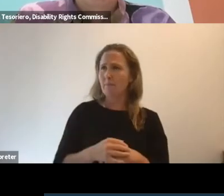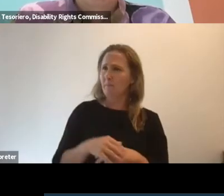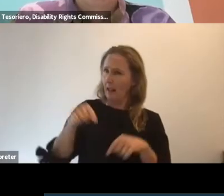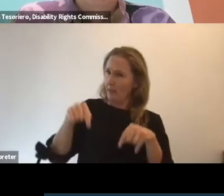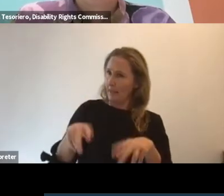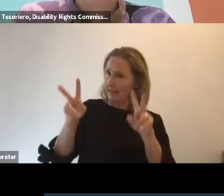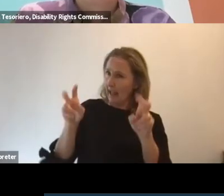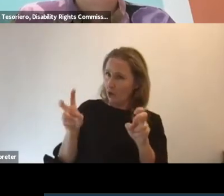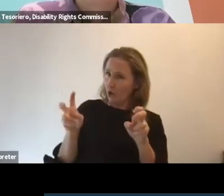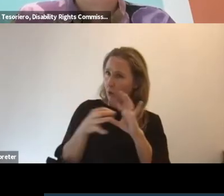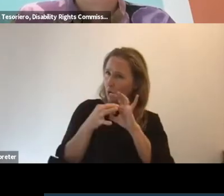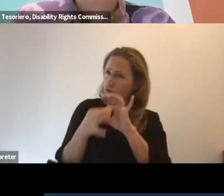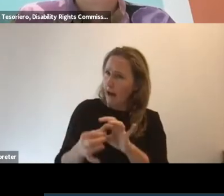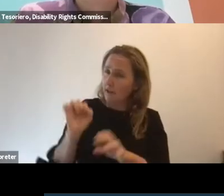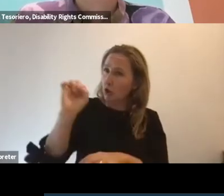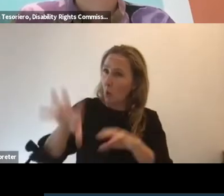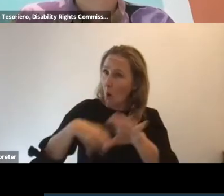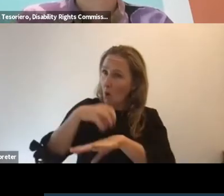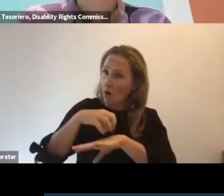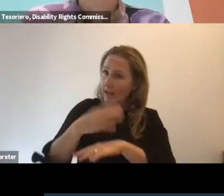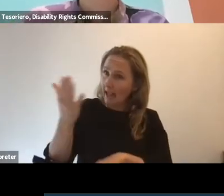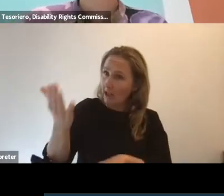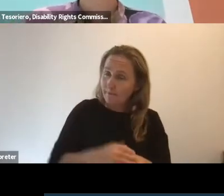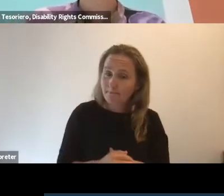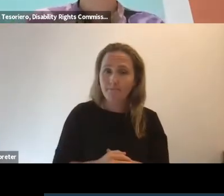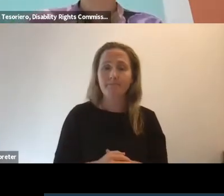topical for you in your organisation.